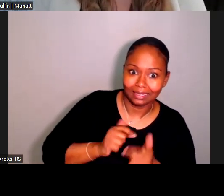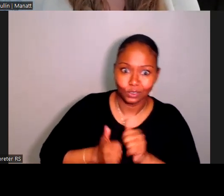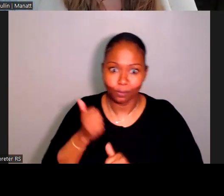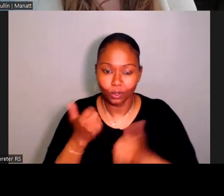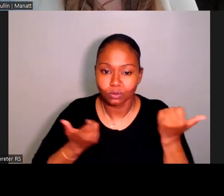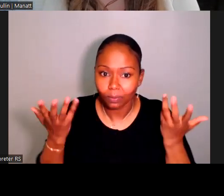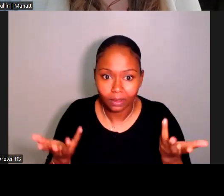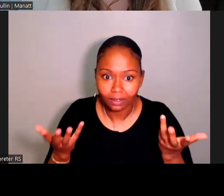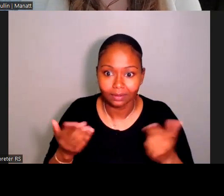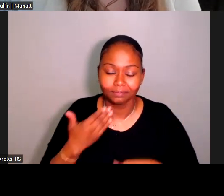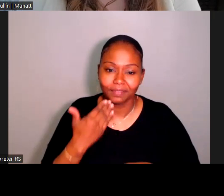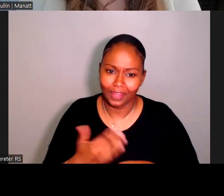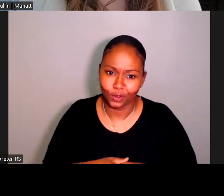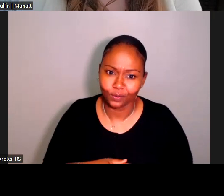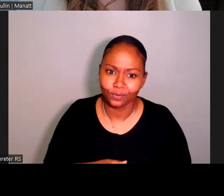restrictive. Thank you.